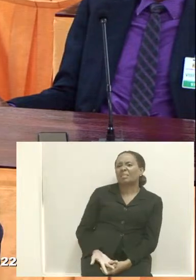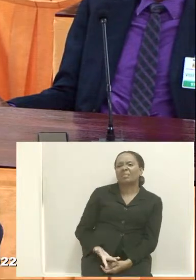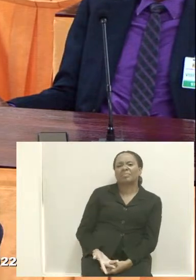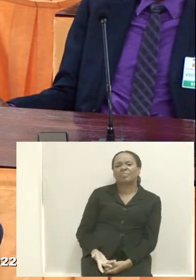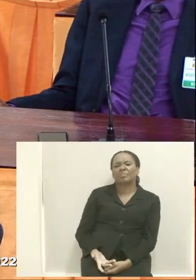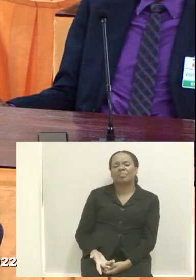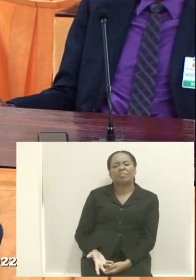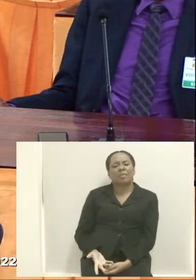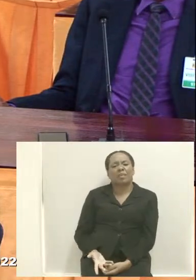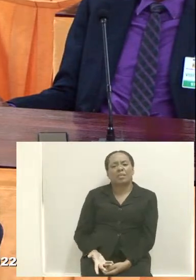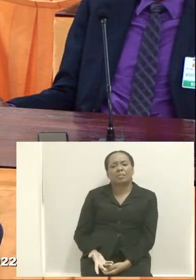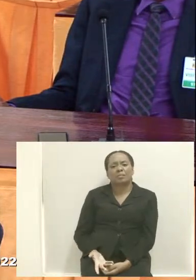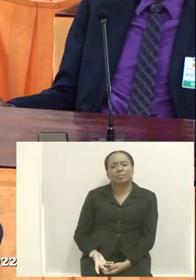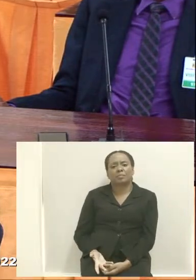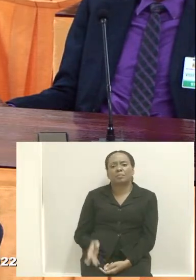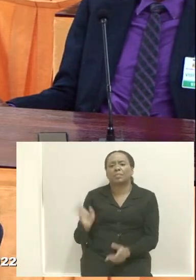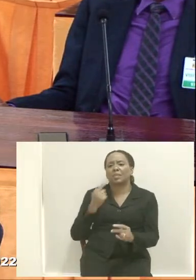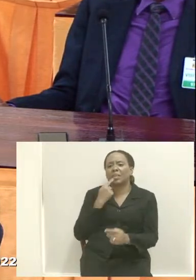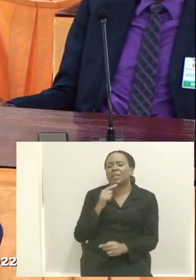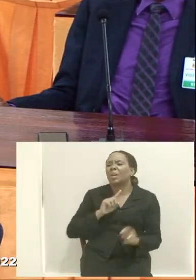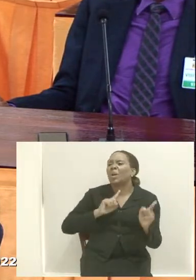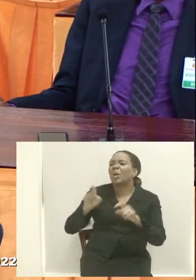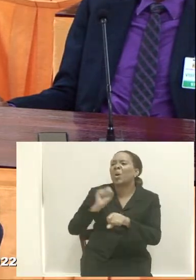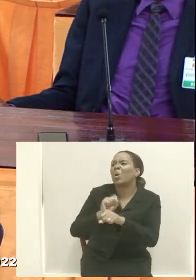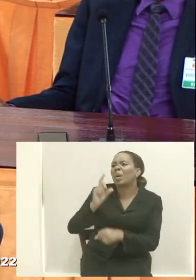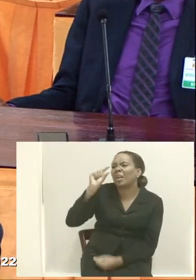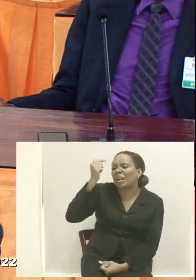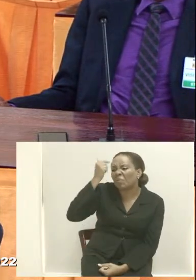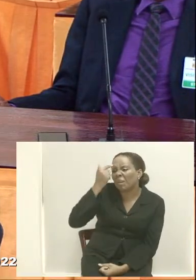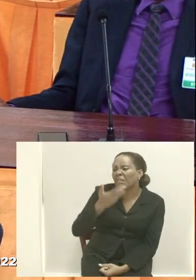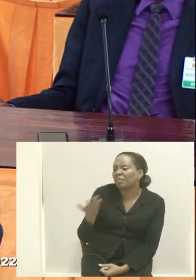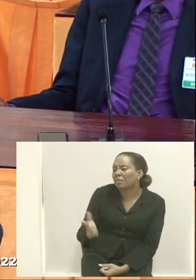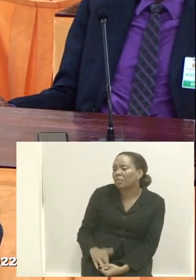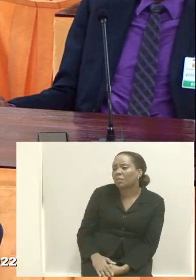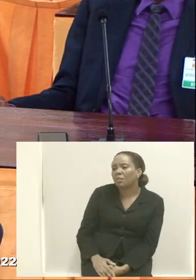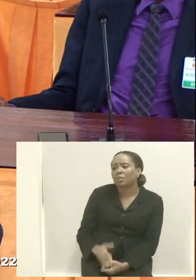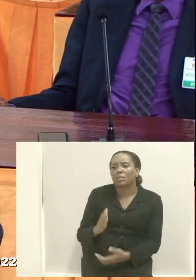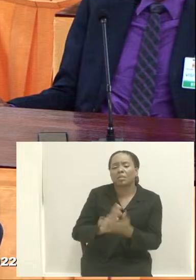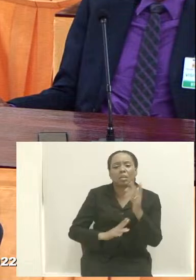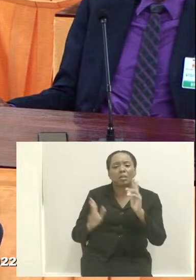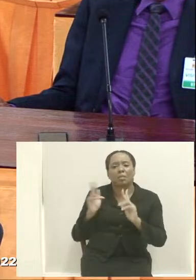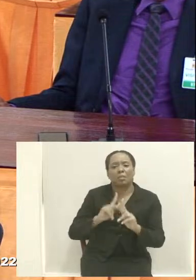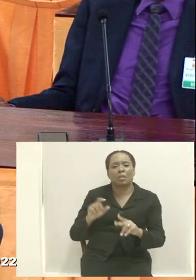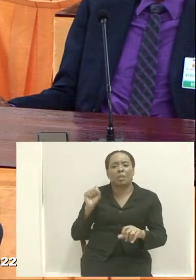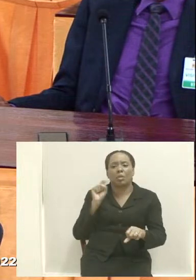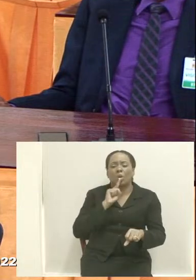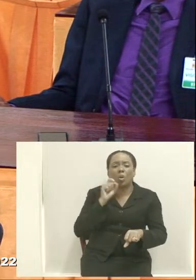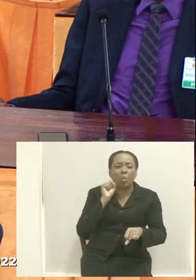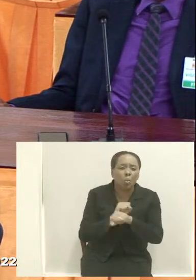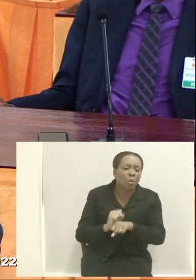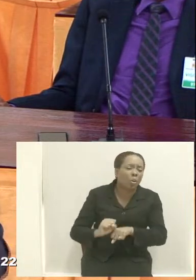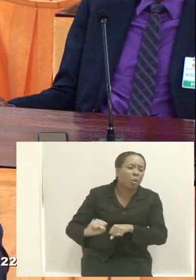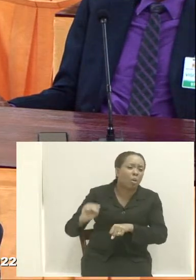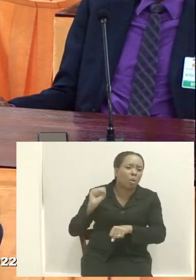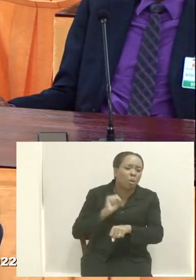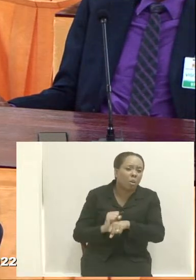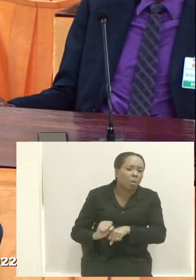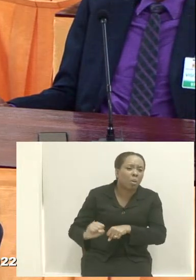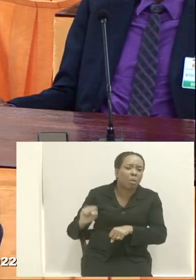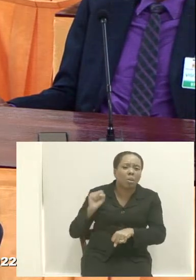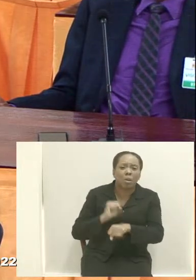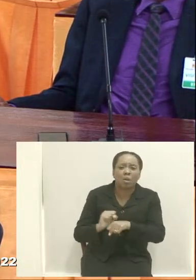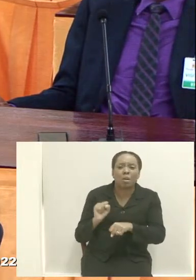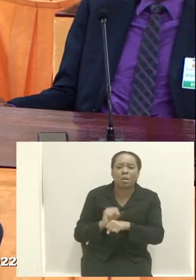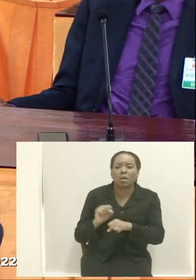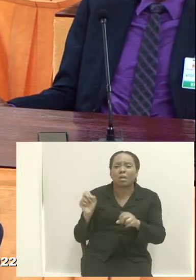You got to dispel that myth too, because some of the people who work very hard, the hardest in Barbados perhaps, are those people in the public service. You can see the staff around me,